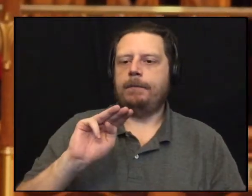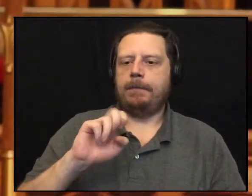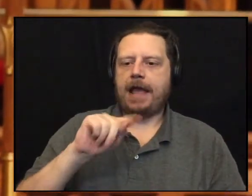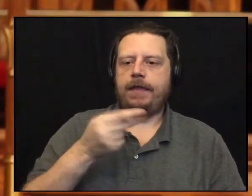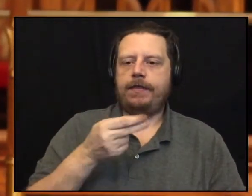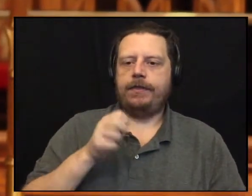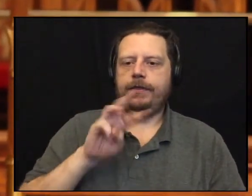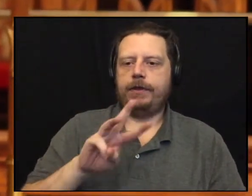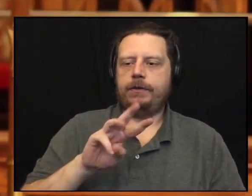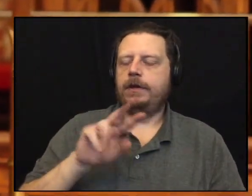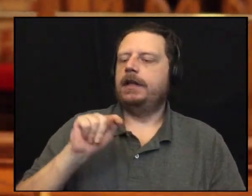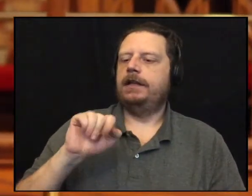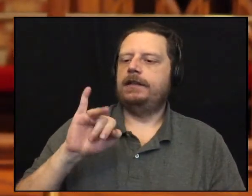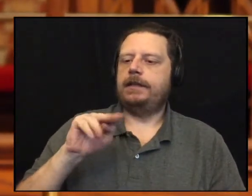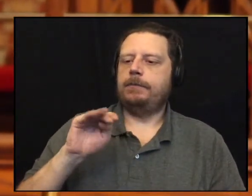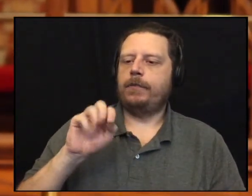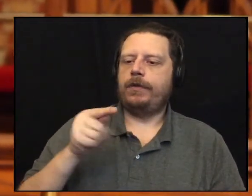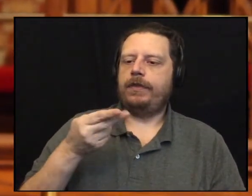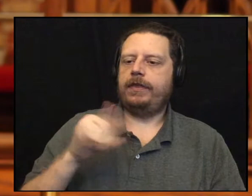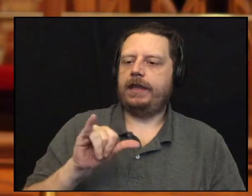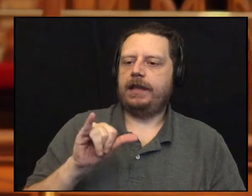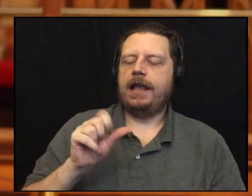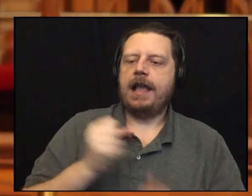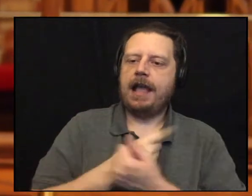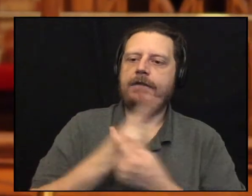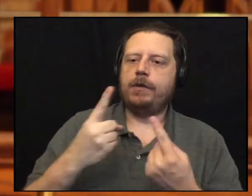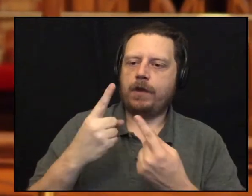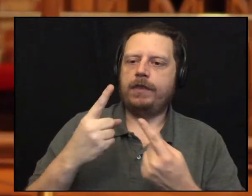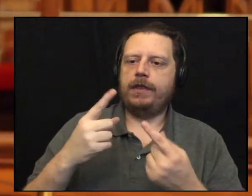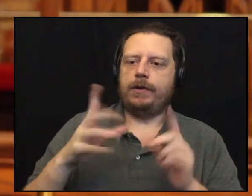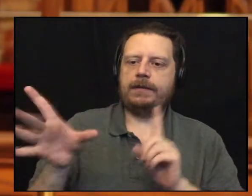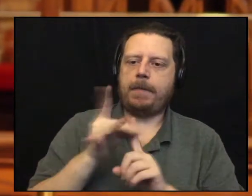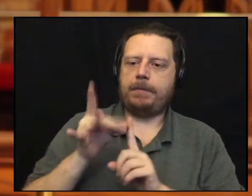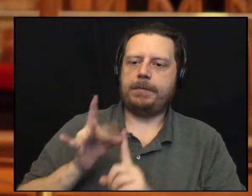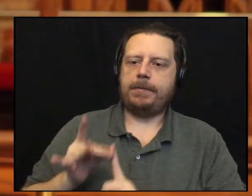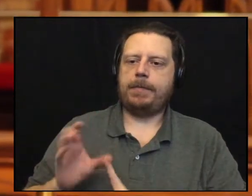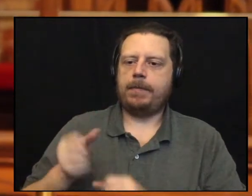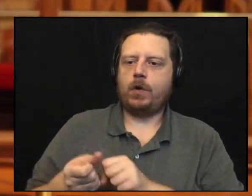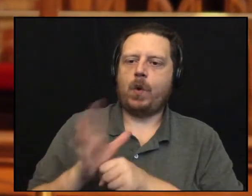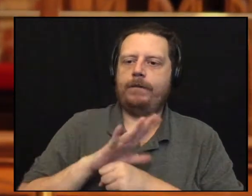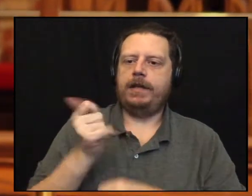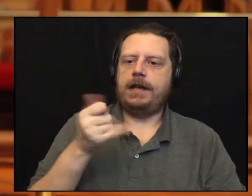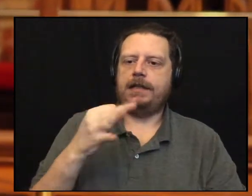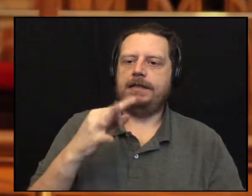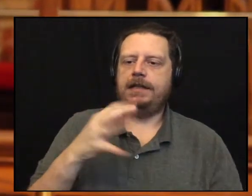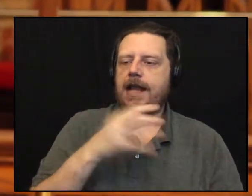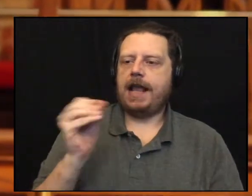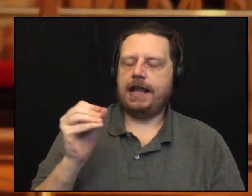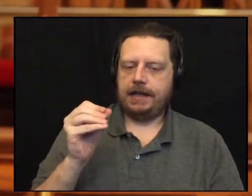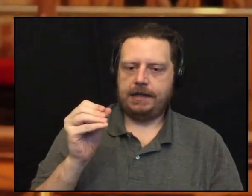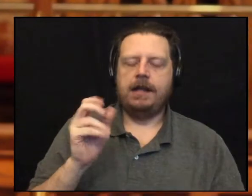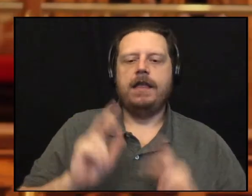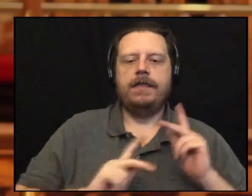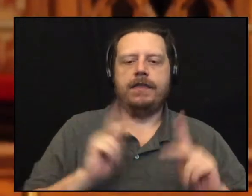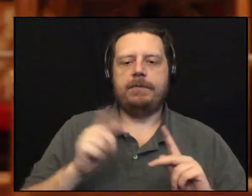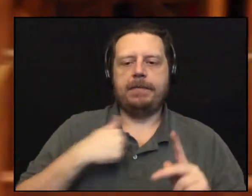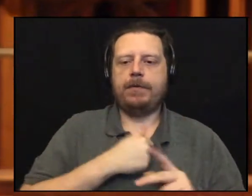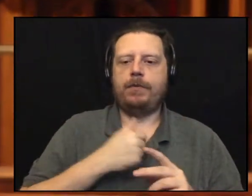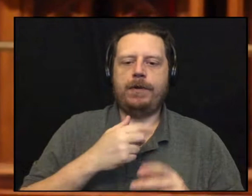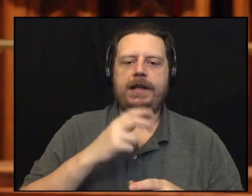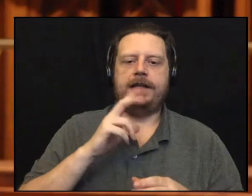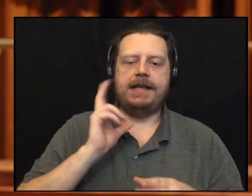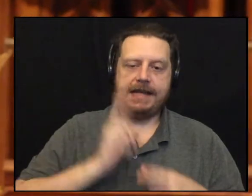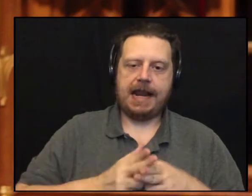pray for all who suffer with COVID-19, and those prayers and those people we mention aloud now by